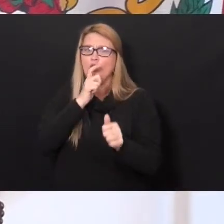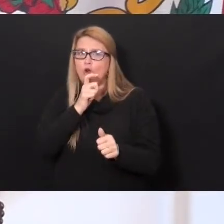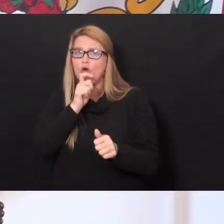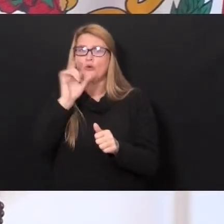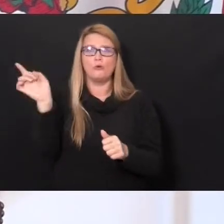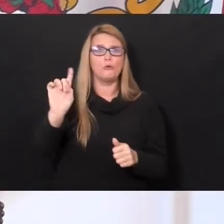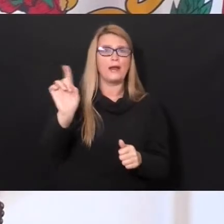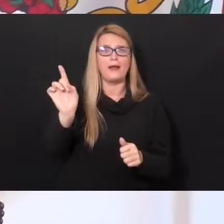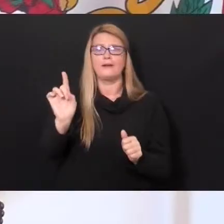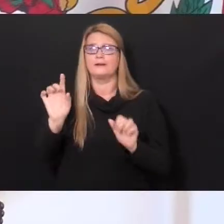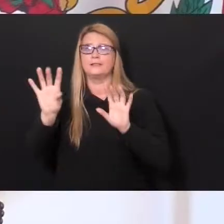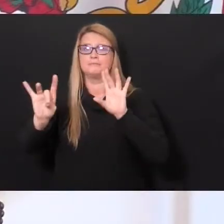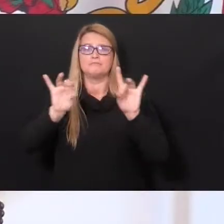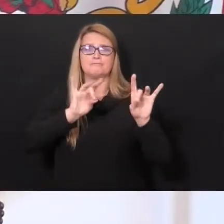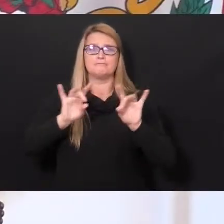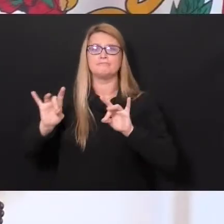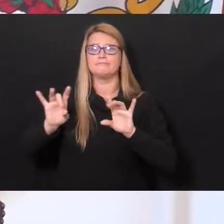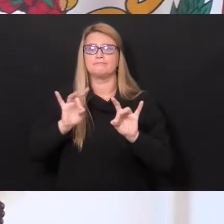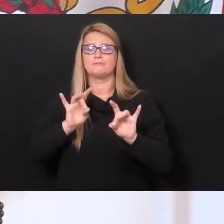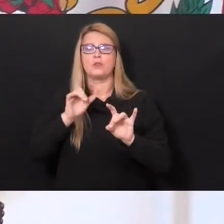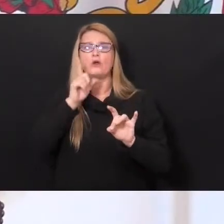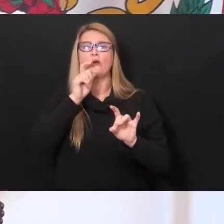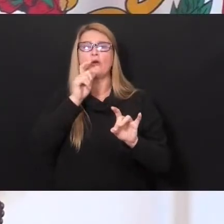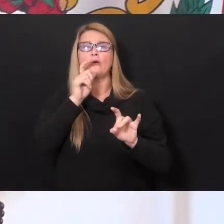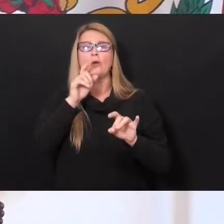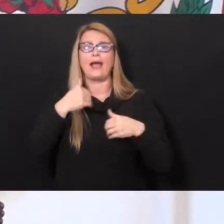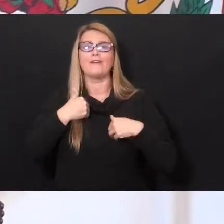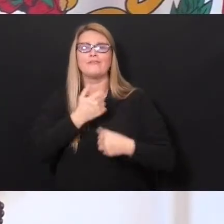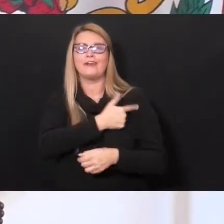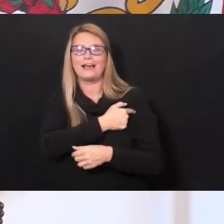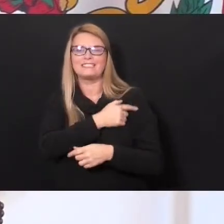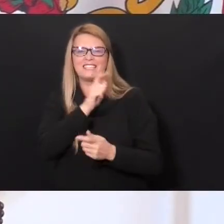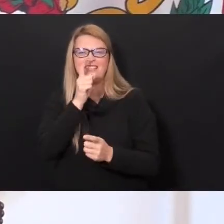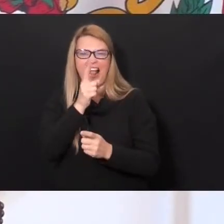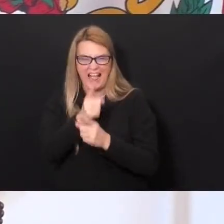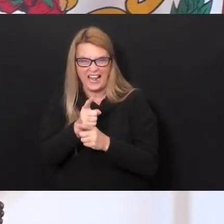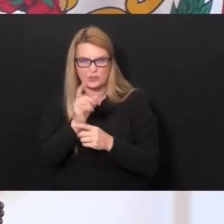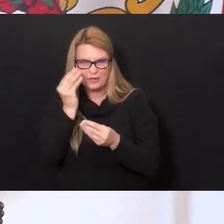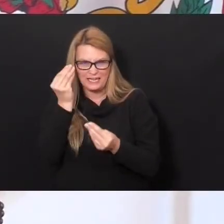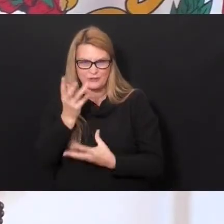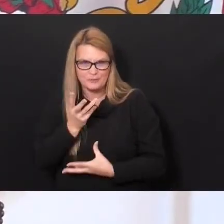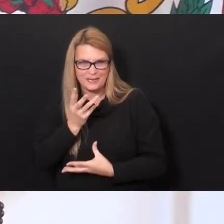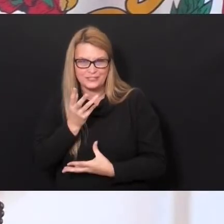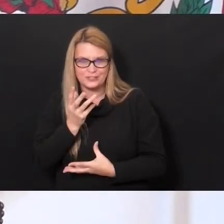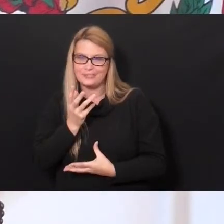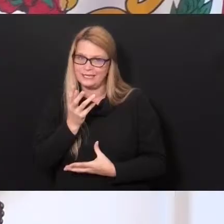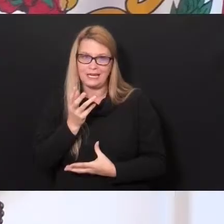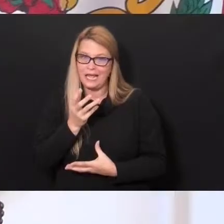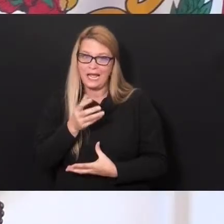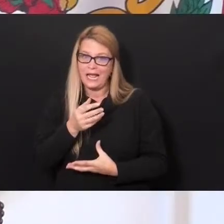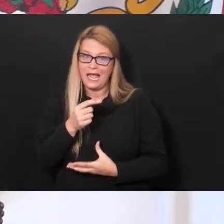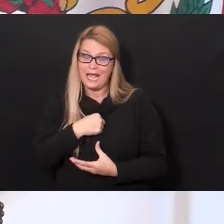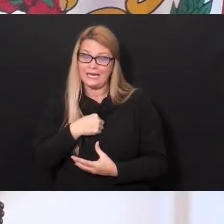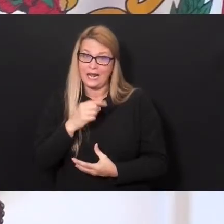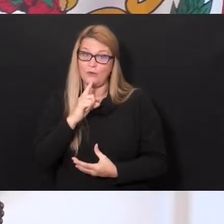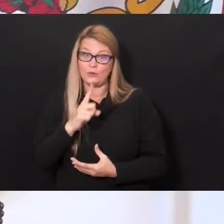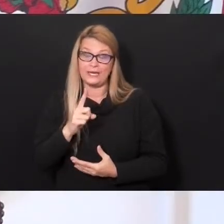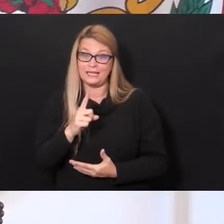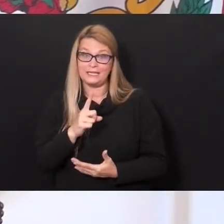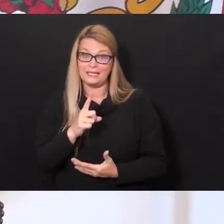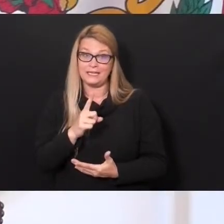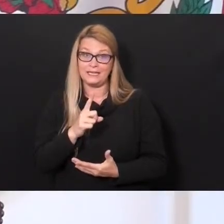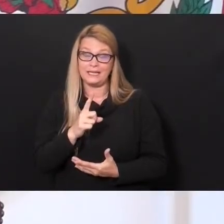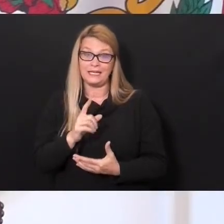able to to pump out accurate information about what's going on in the county. And I congratulate